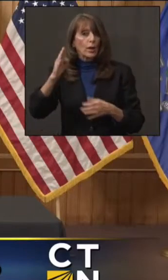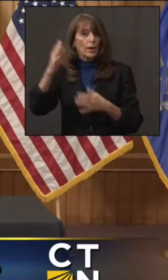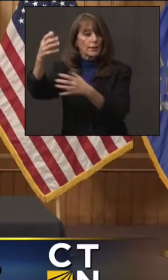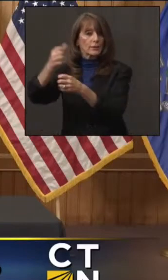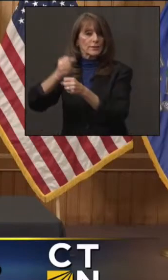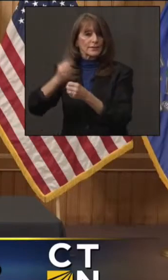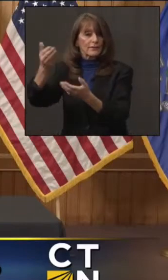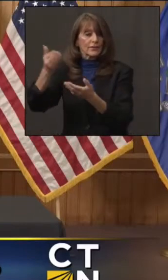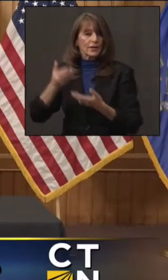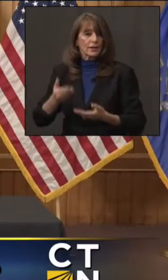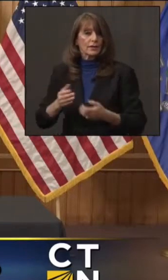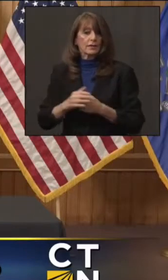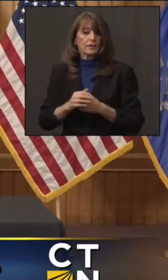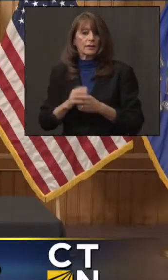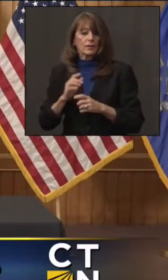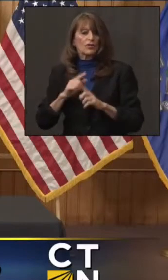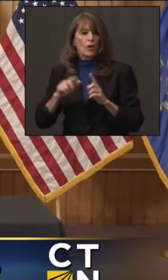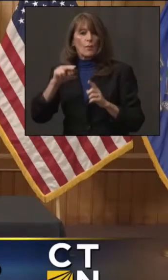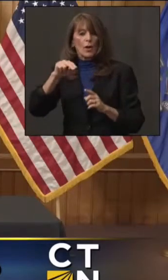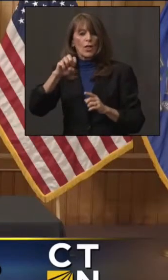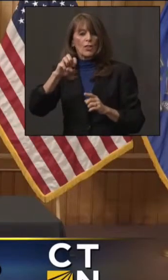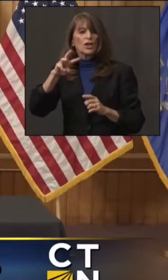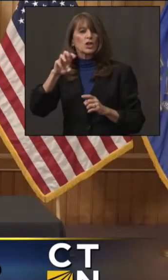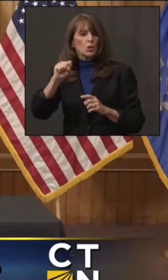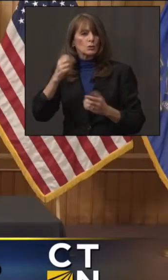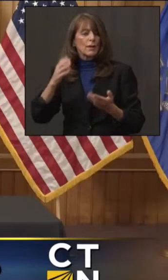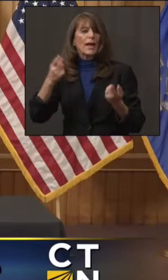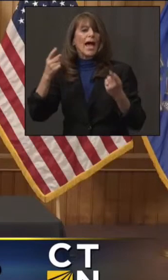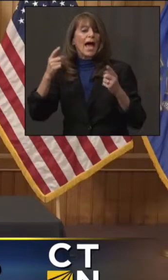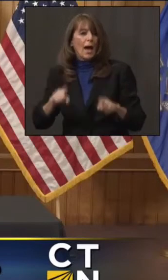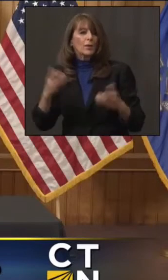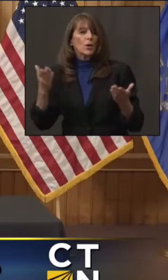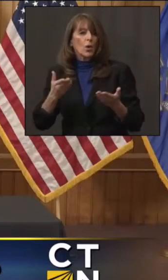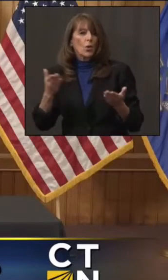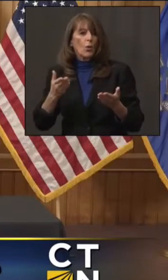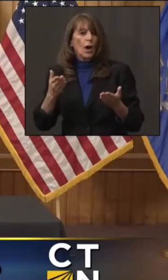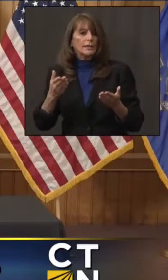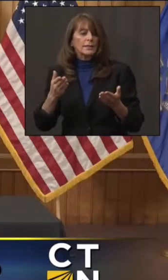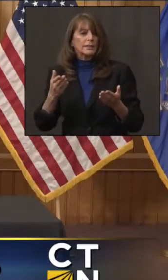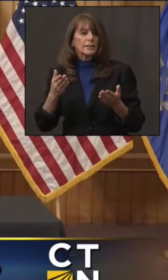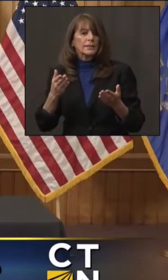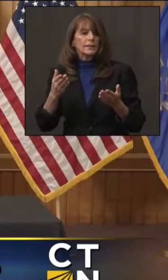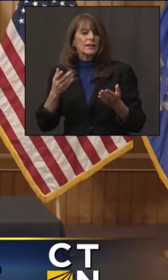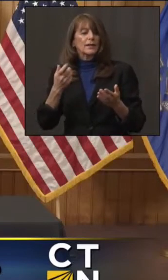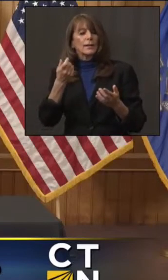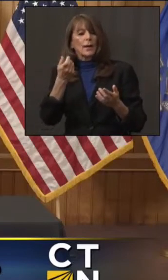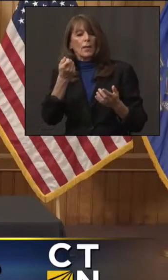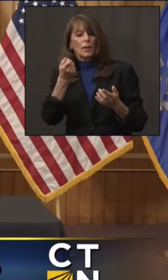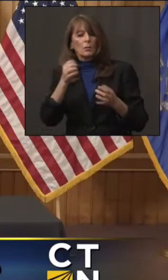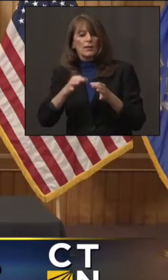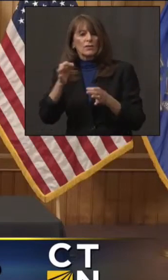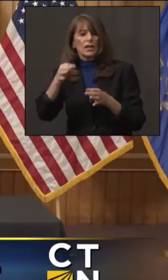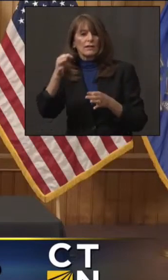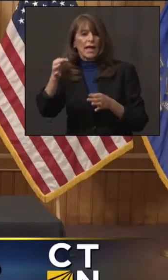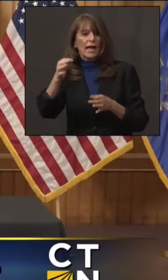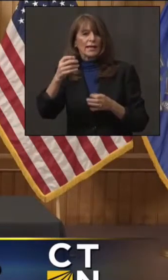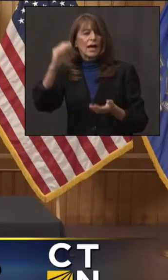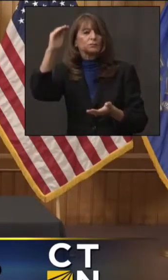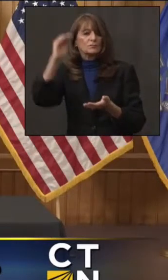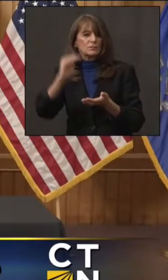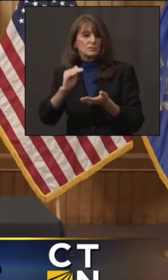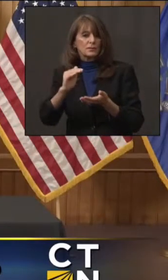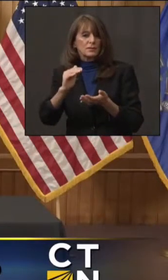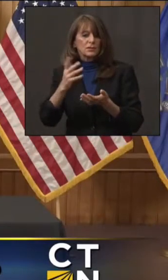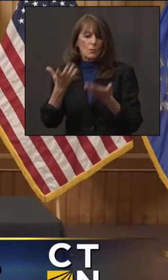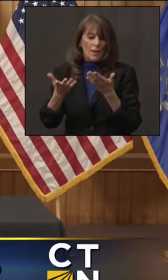Based on the news reports, it may be that there was initially a larger promise that's now been scaled back, but the numbers we have may